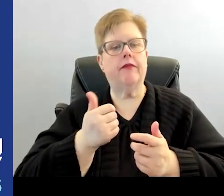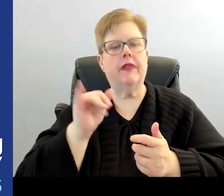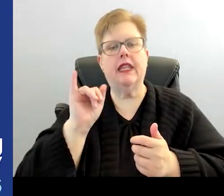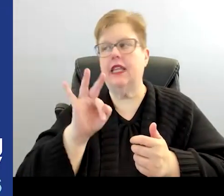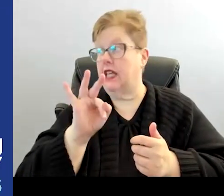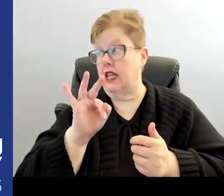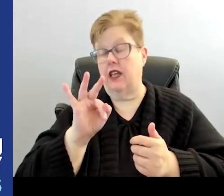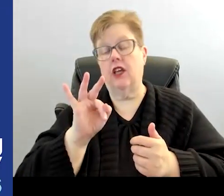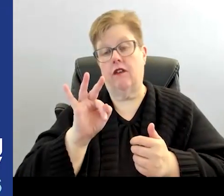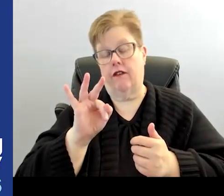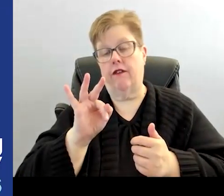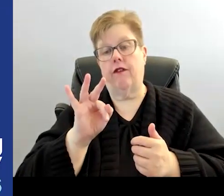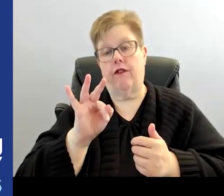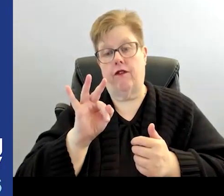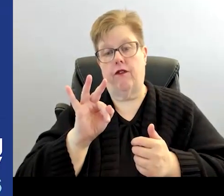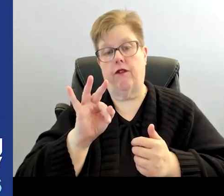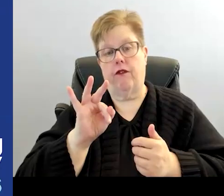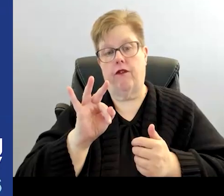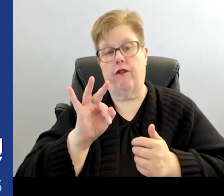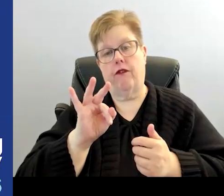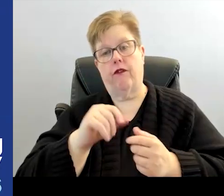if you